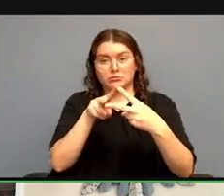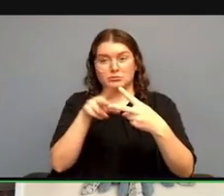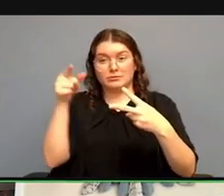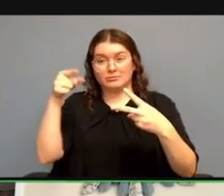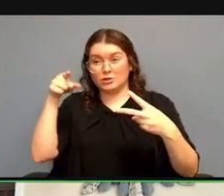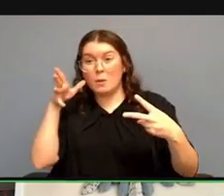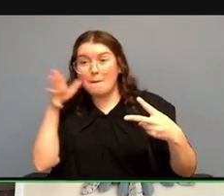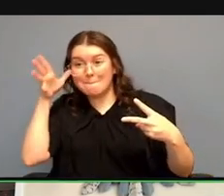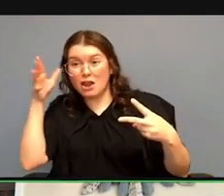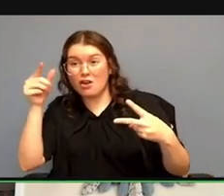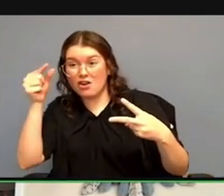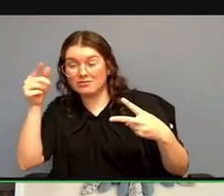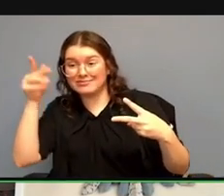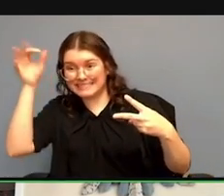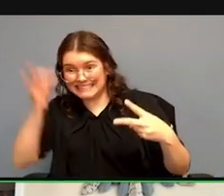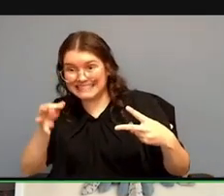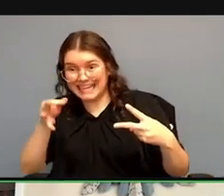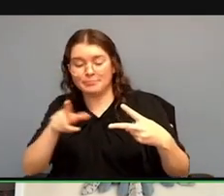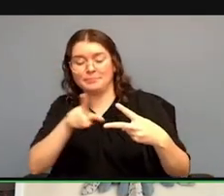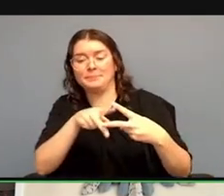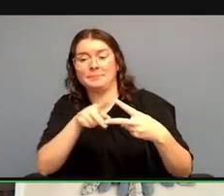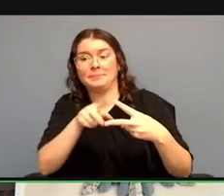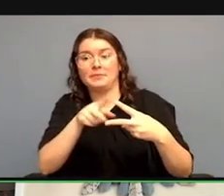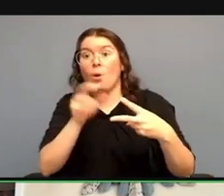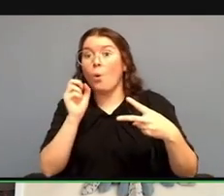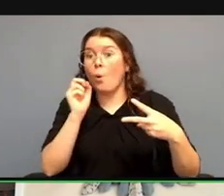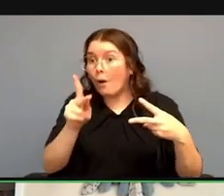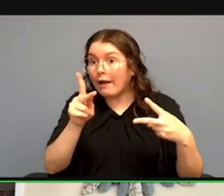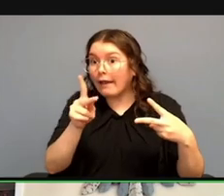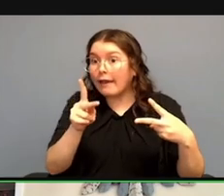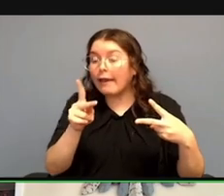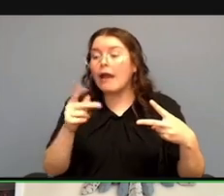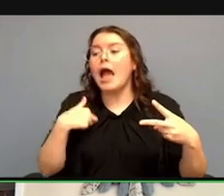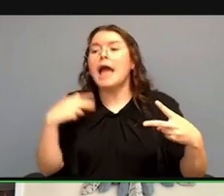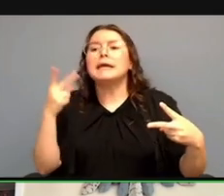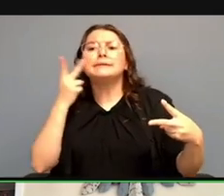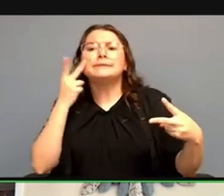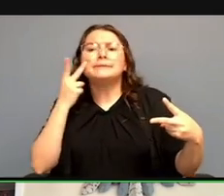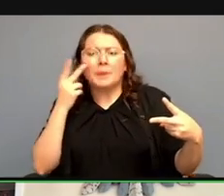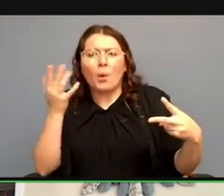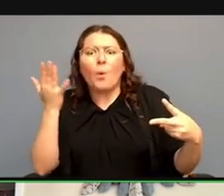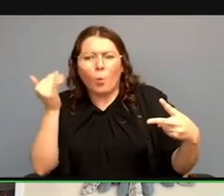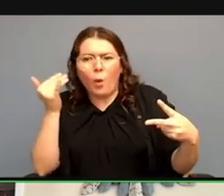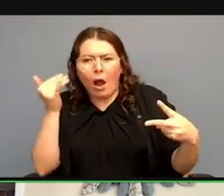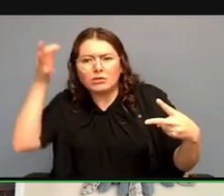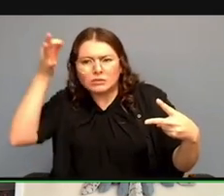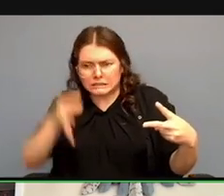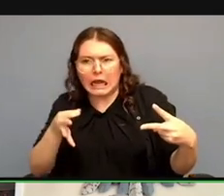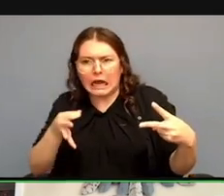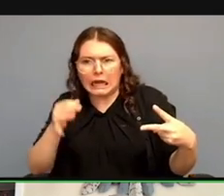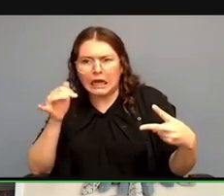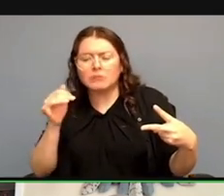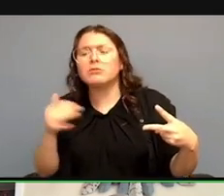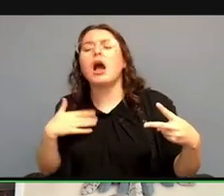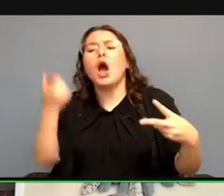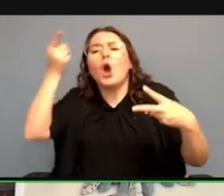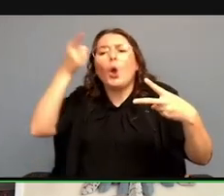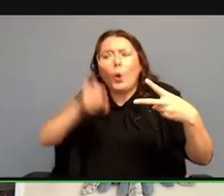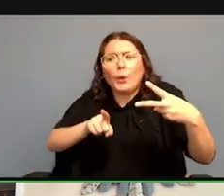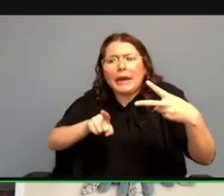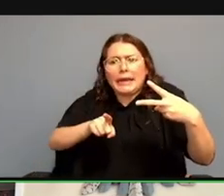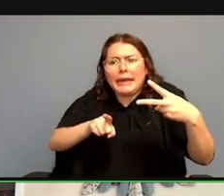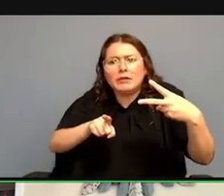or guardian. You can say, okay, I can see why you guys came to that decision, and I agree with your